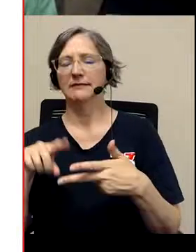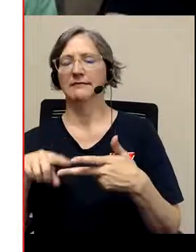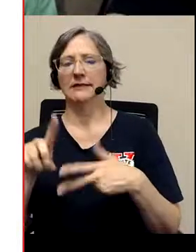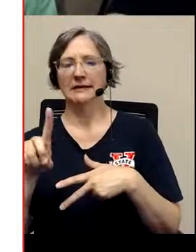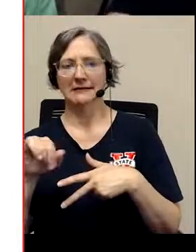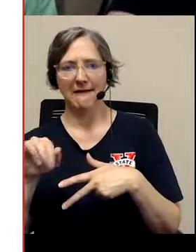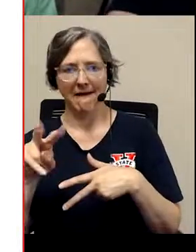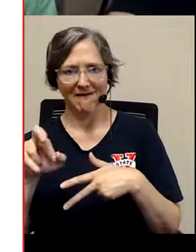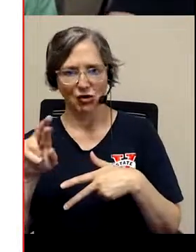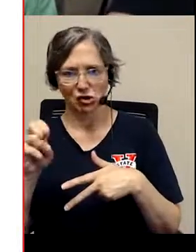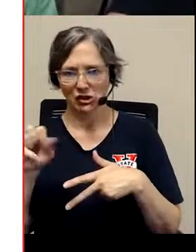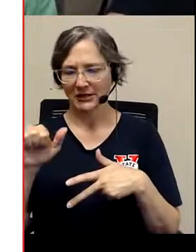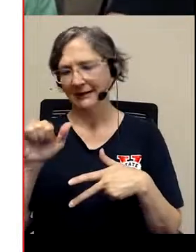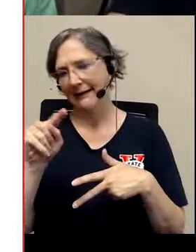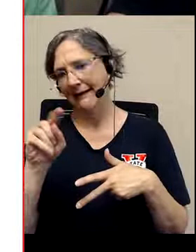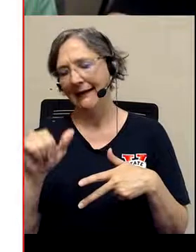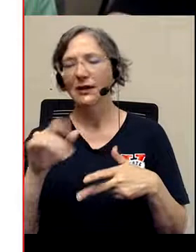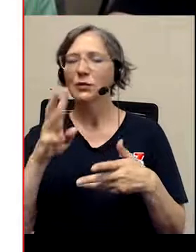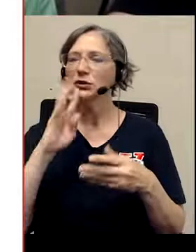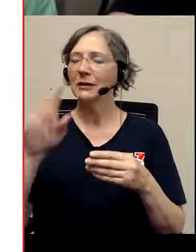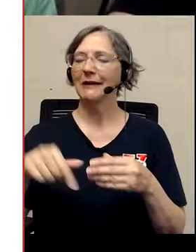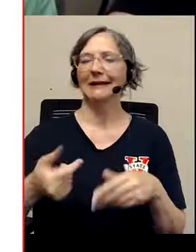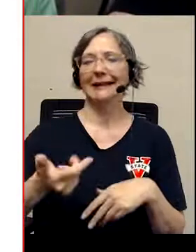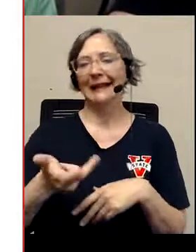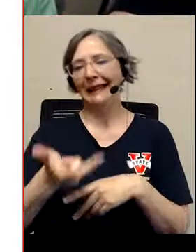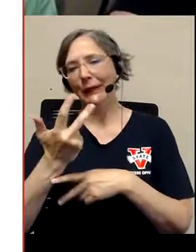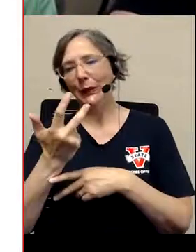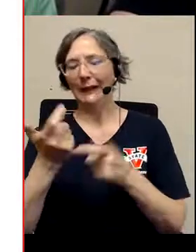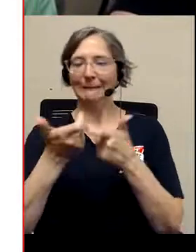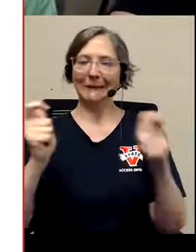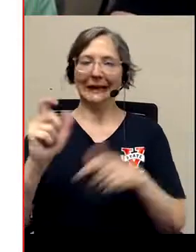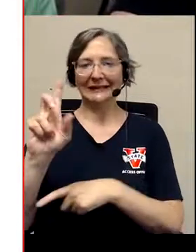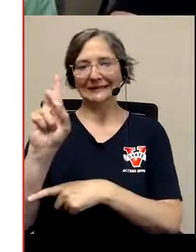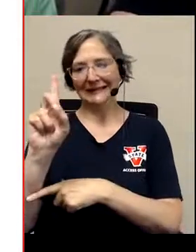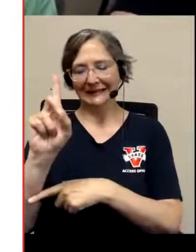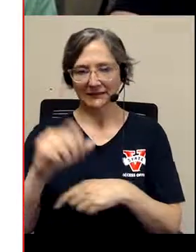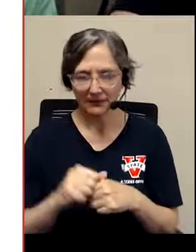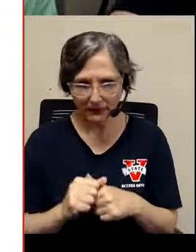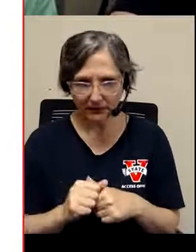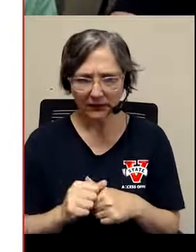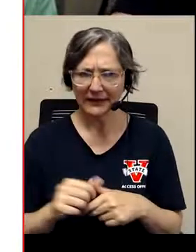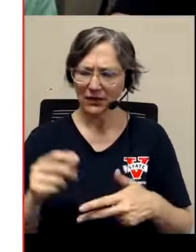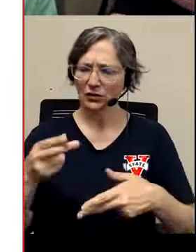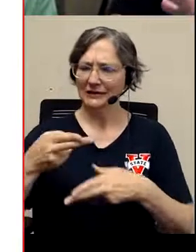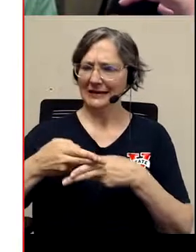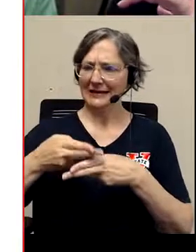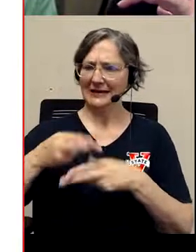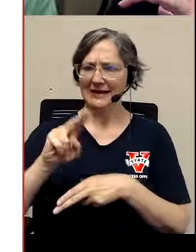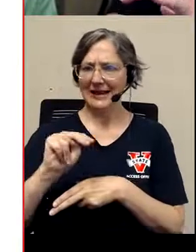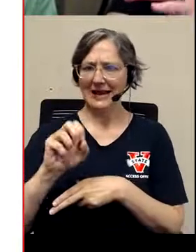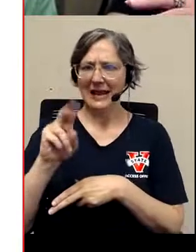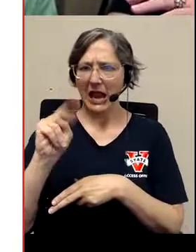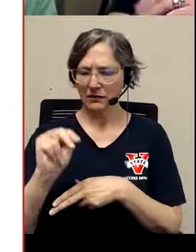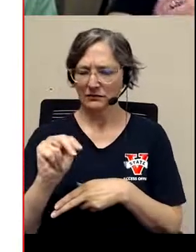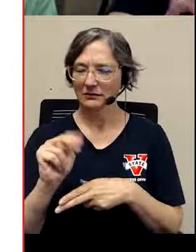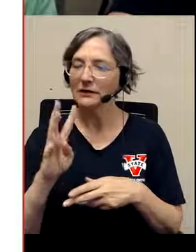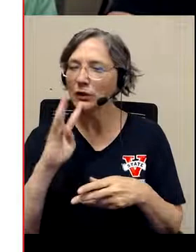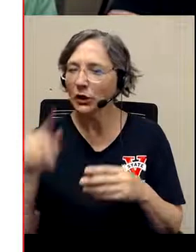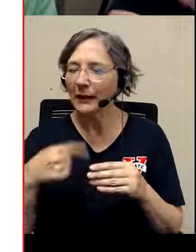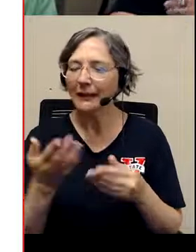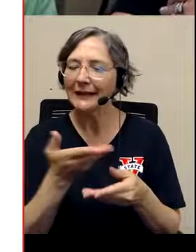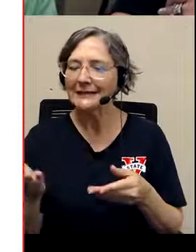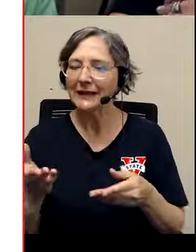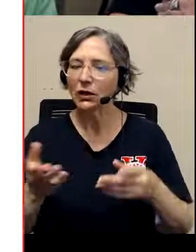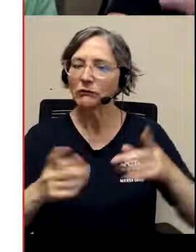here. They're nouns. You'll notice that they're nouns, and they really talk about things that are dissimilar, or